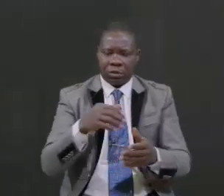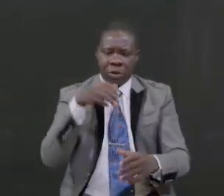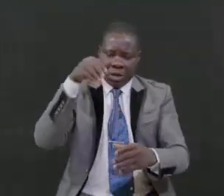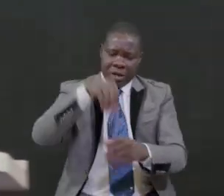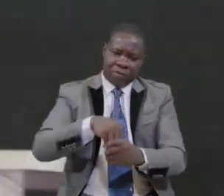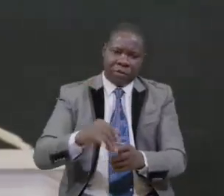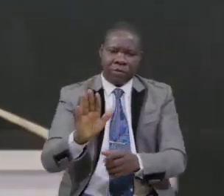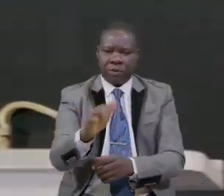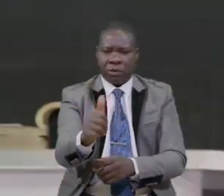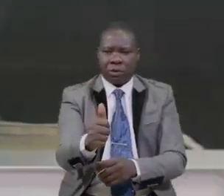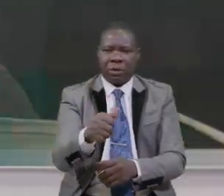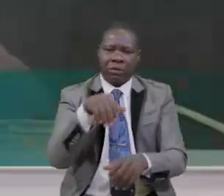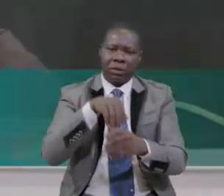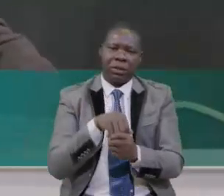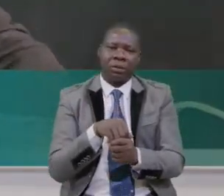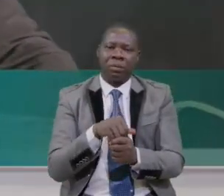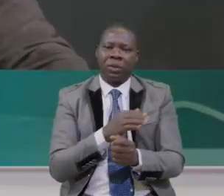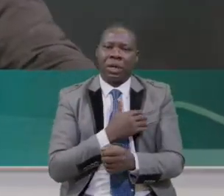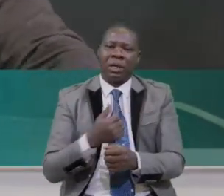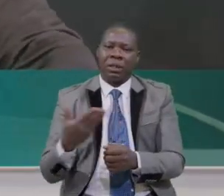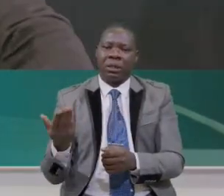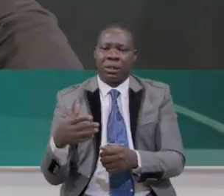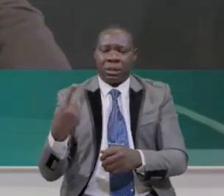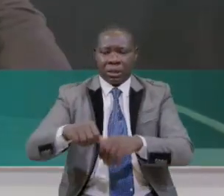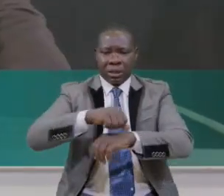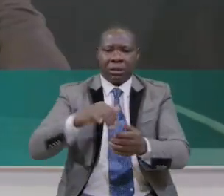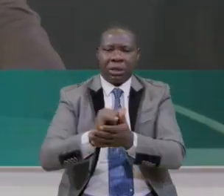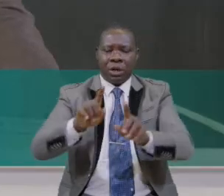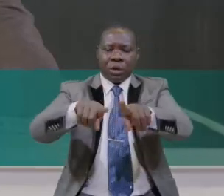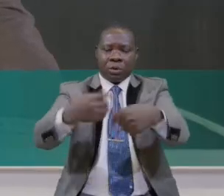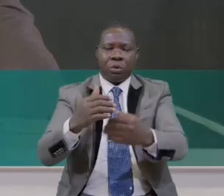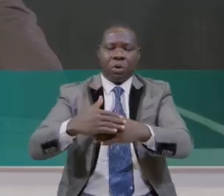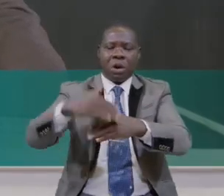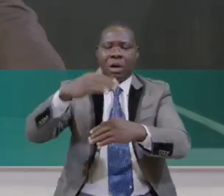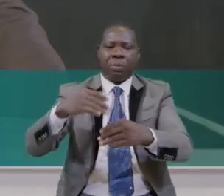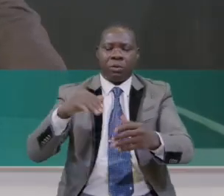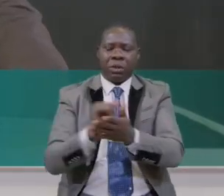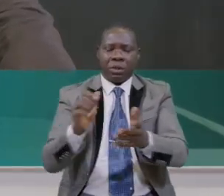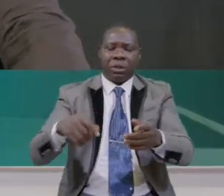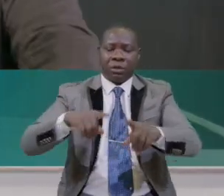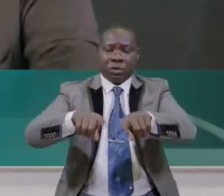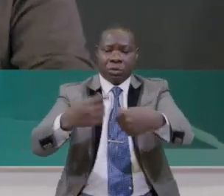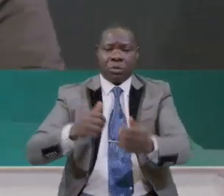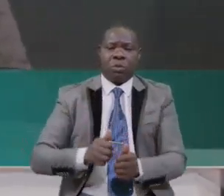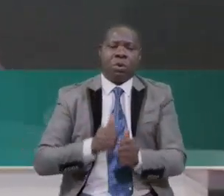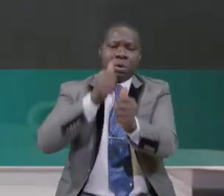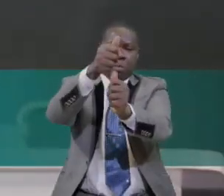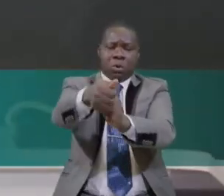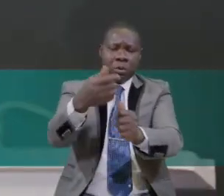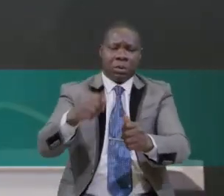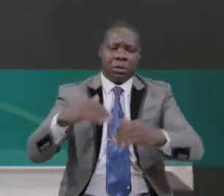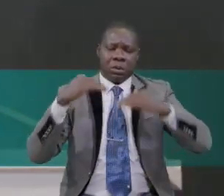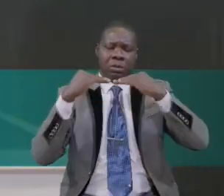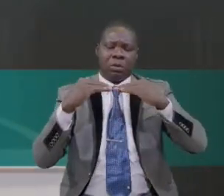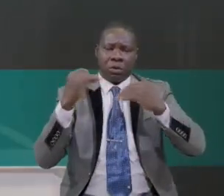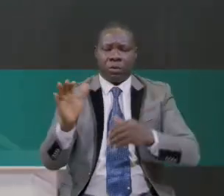with. And then the anointing that goes beyond the limitation of your present ministry and looks